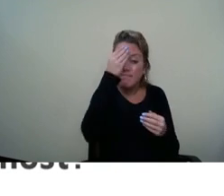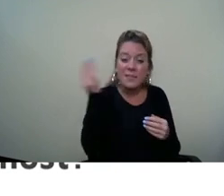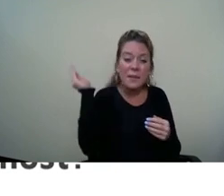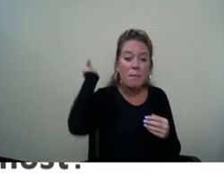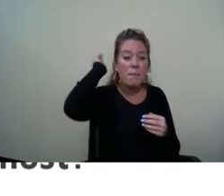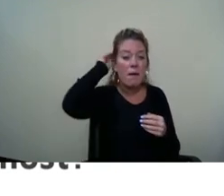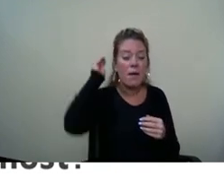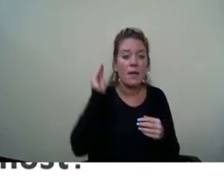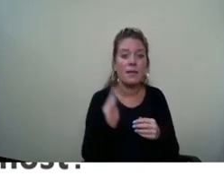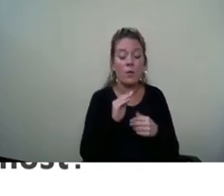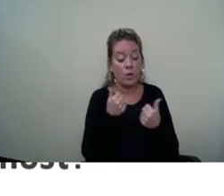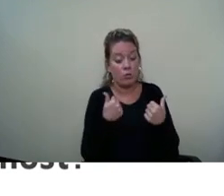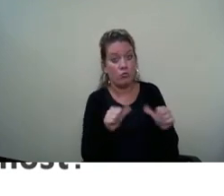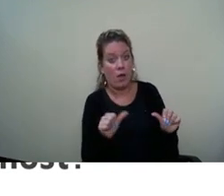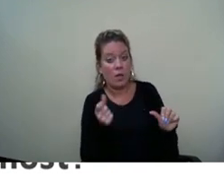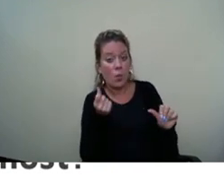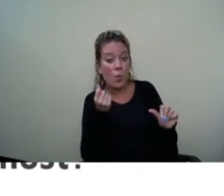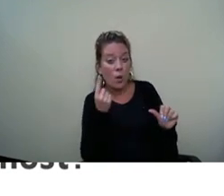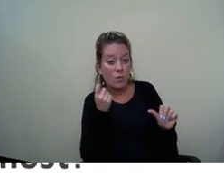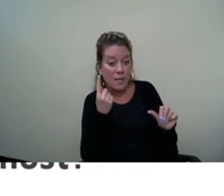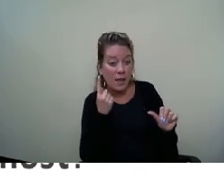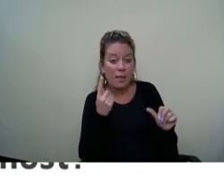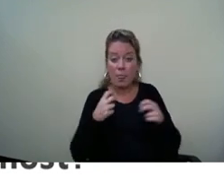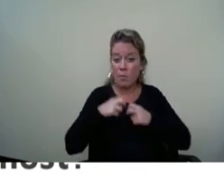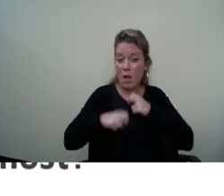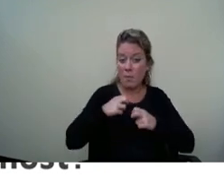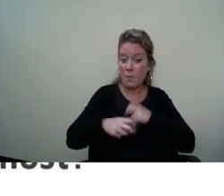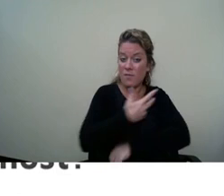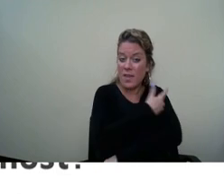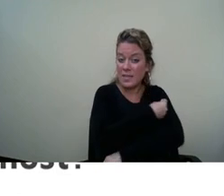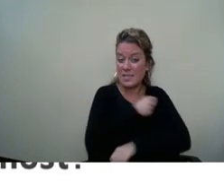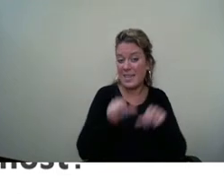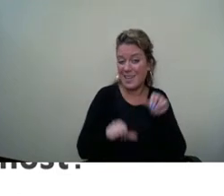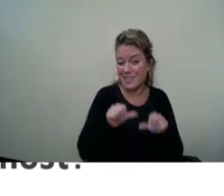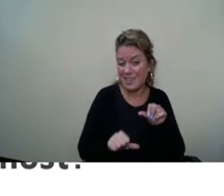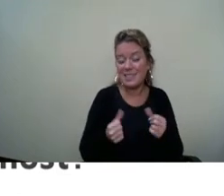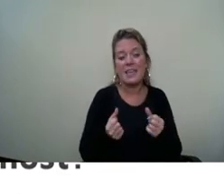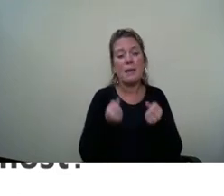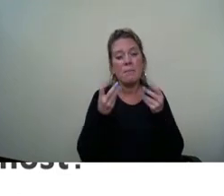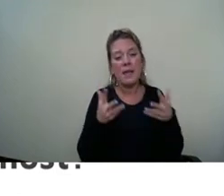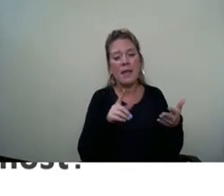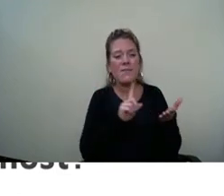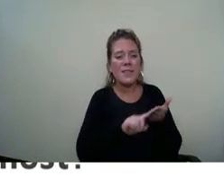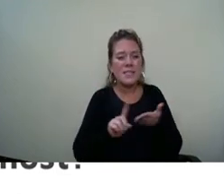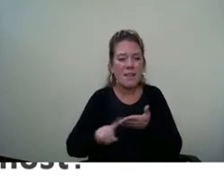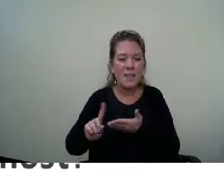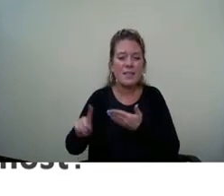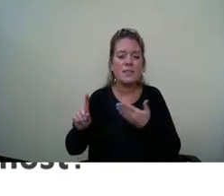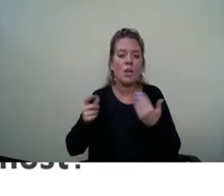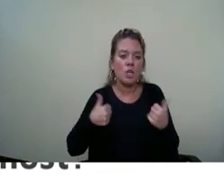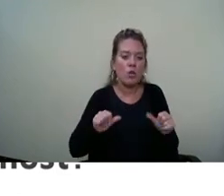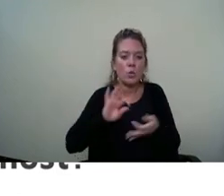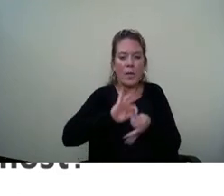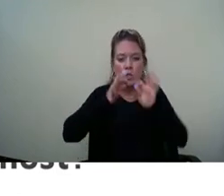you're trying to understand the problem of vaccine hesitancy, a lot of the studies that are done to try to interpret